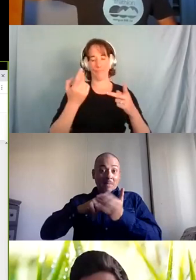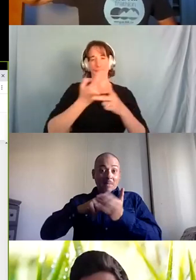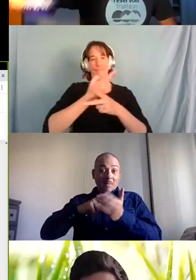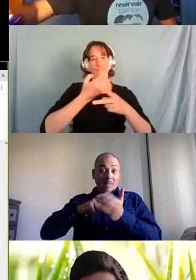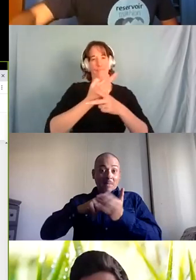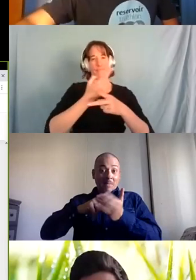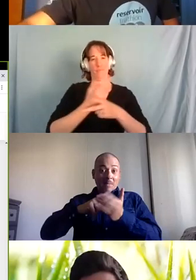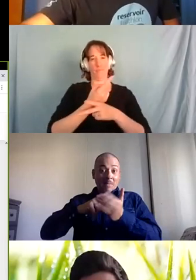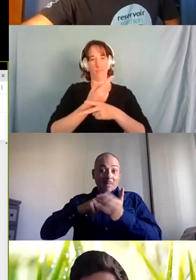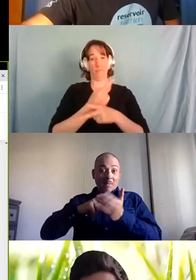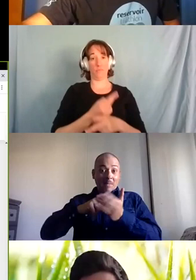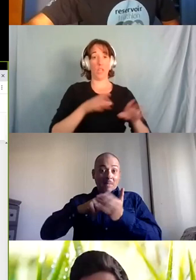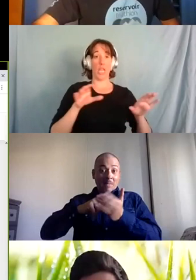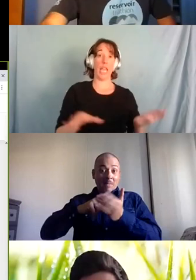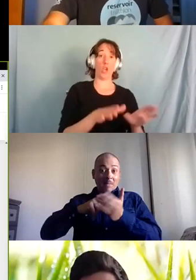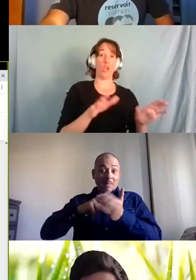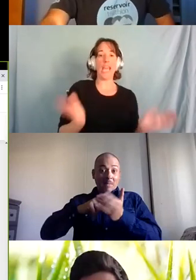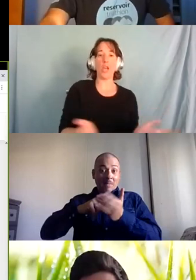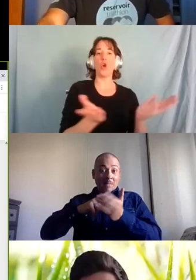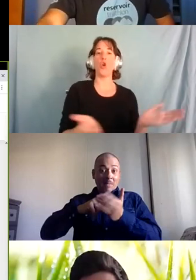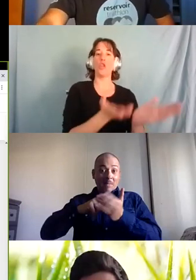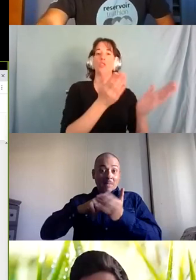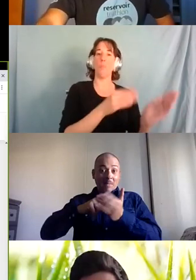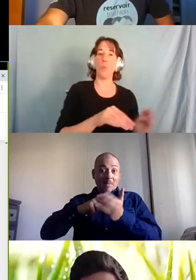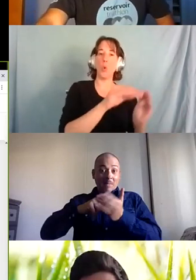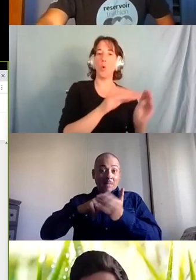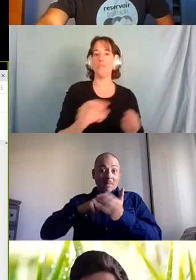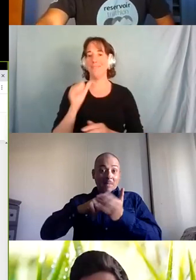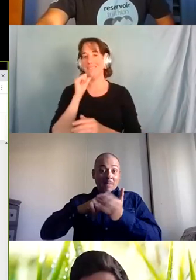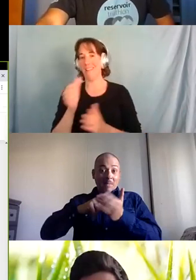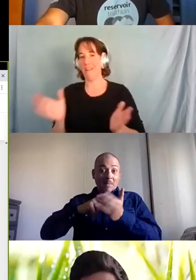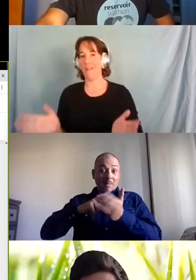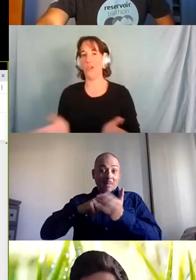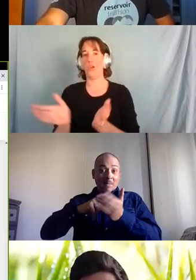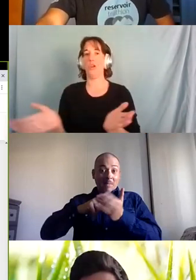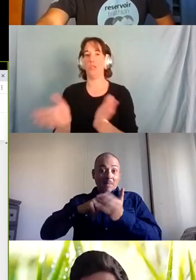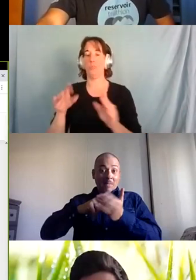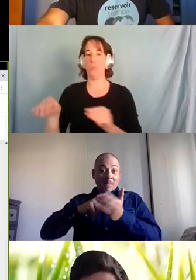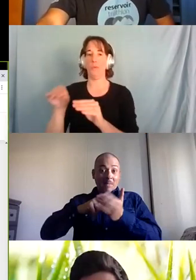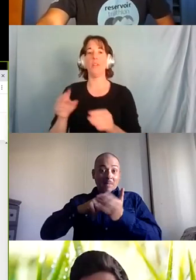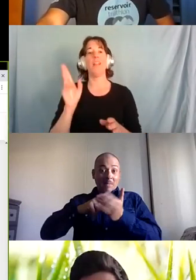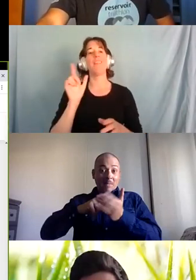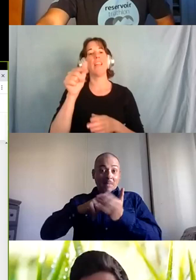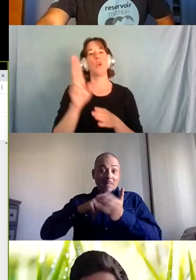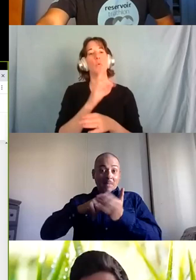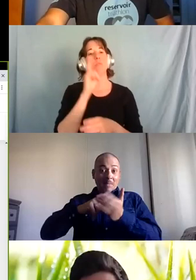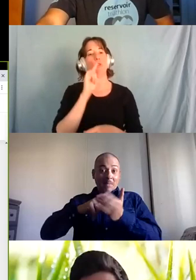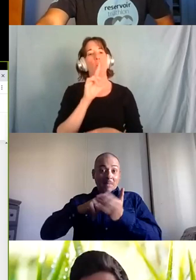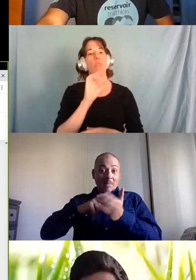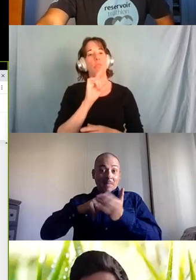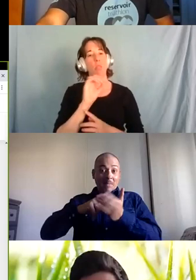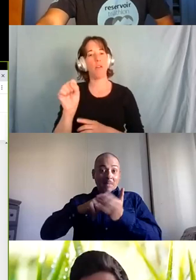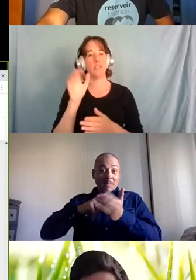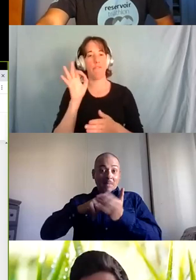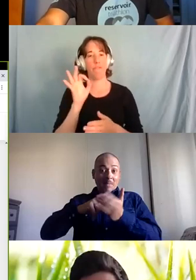moves and discouraged moves. So this is later used for the loss function, but basically that it